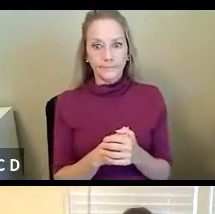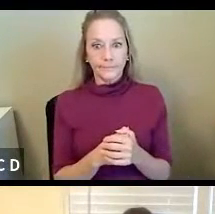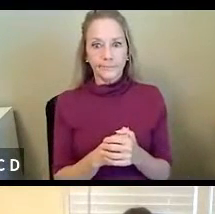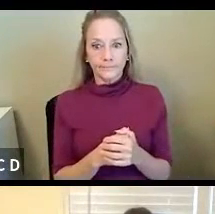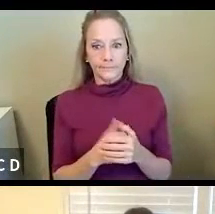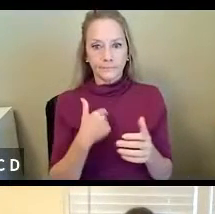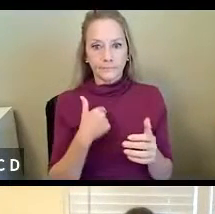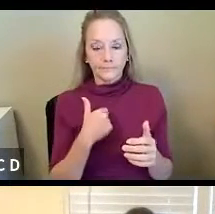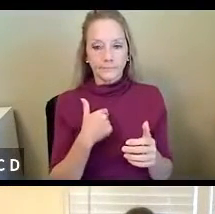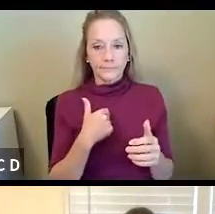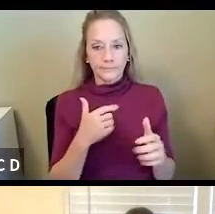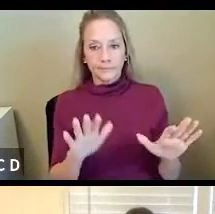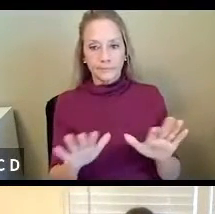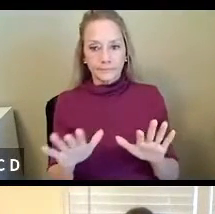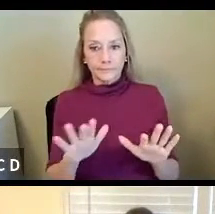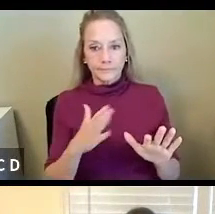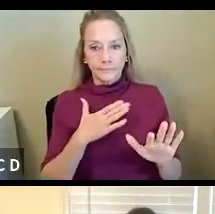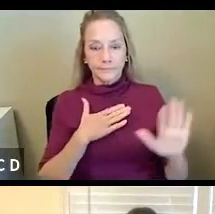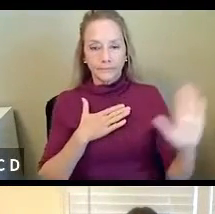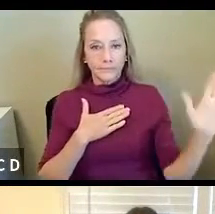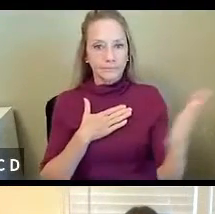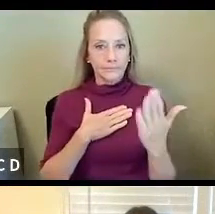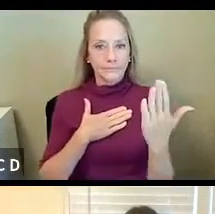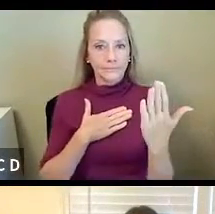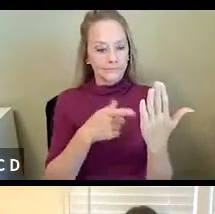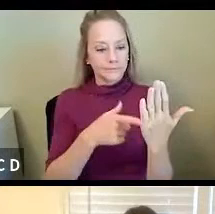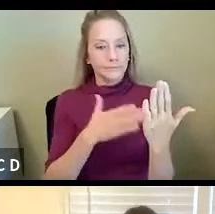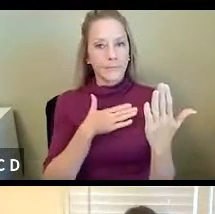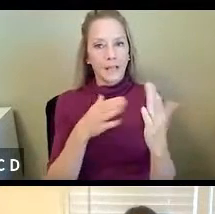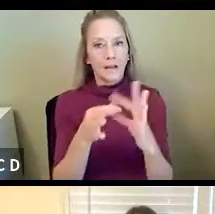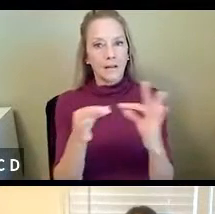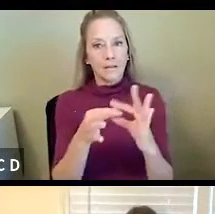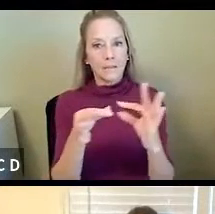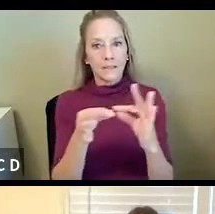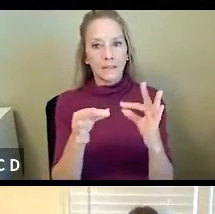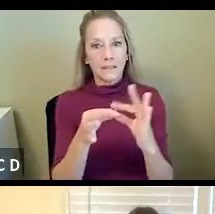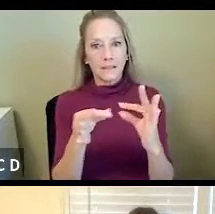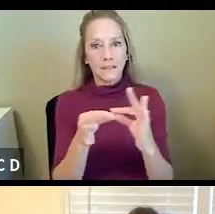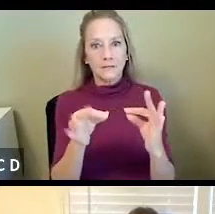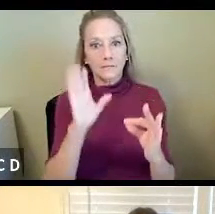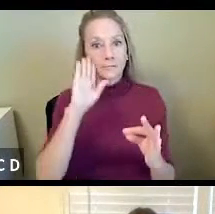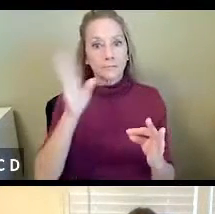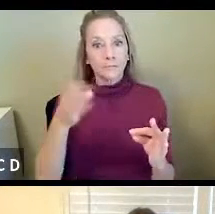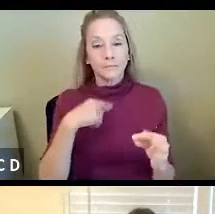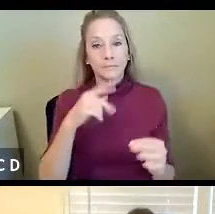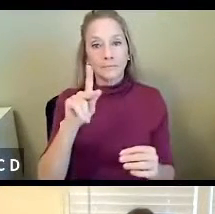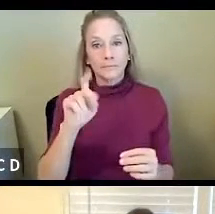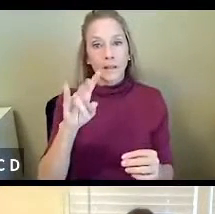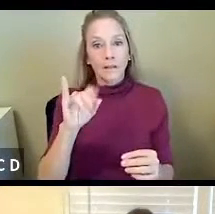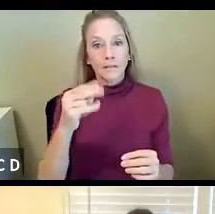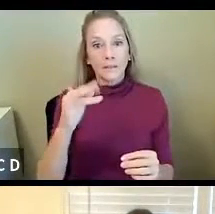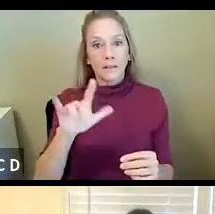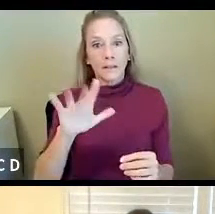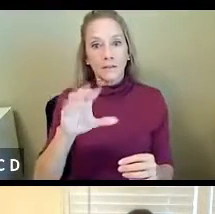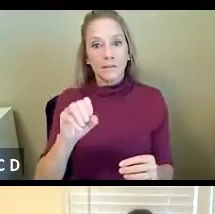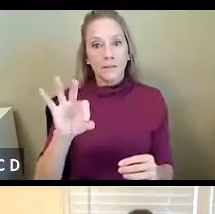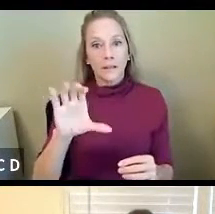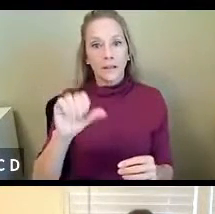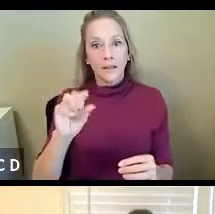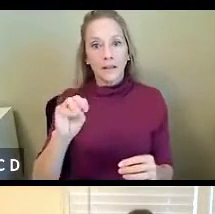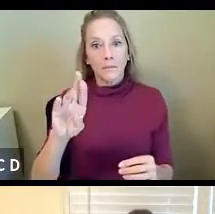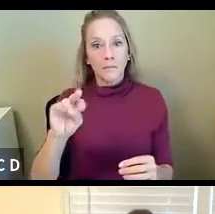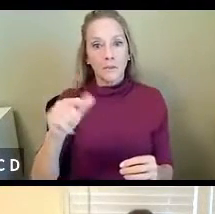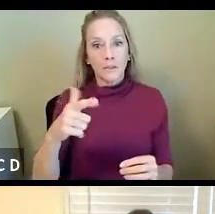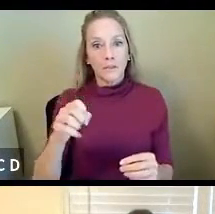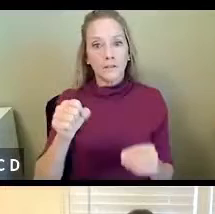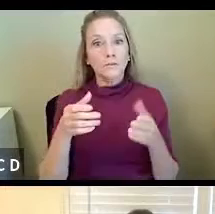Let me get my comments in front of me. Okay. My name is Kevin Hill. I live at 509 Cambridge Street, Knoxville,